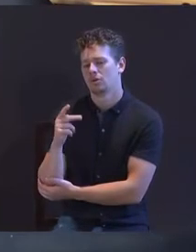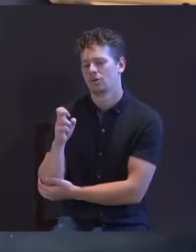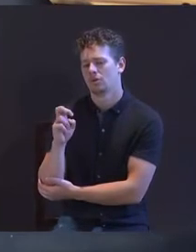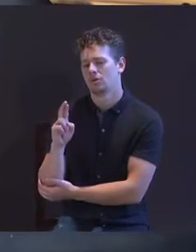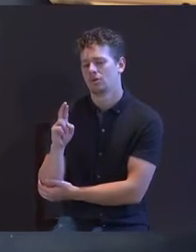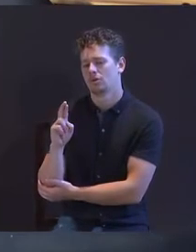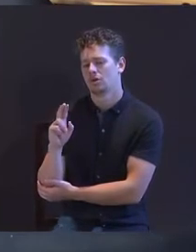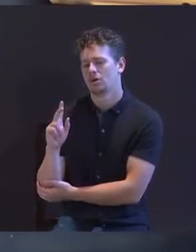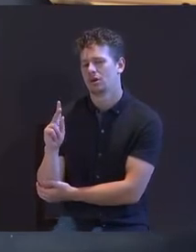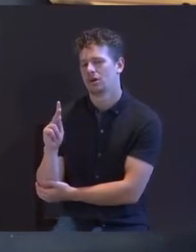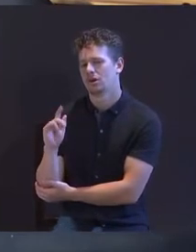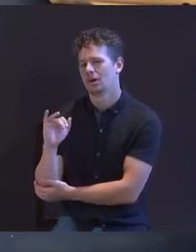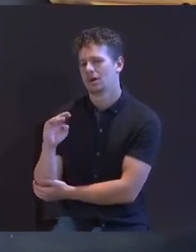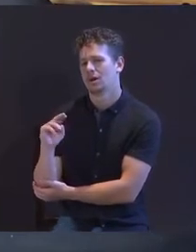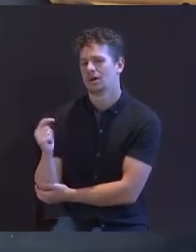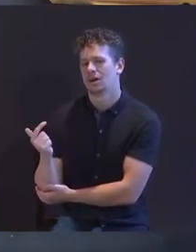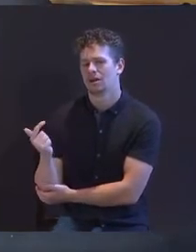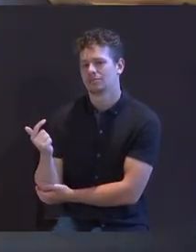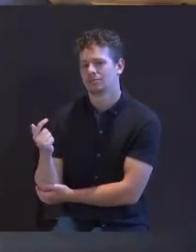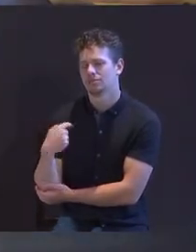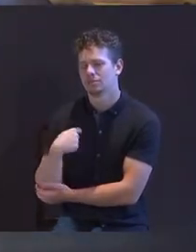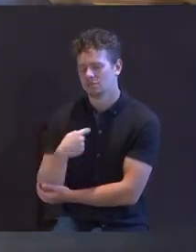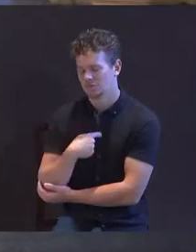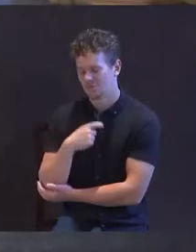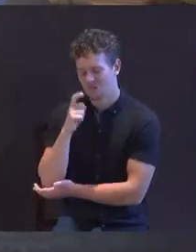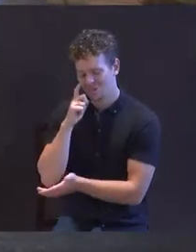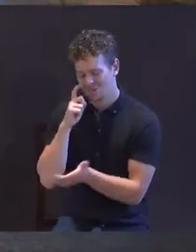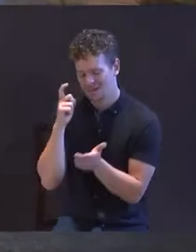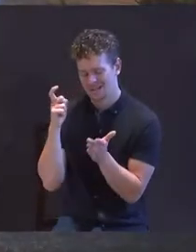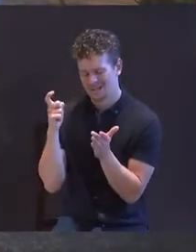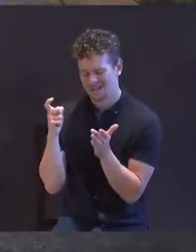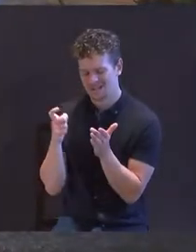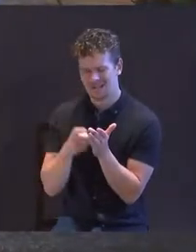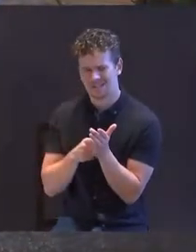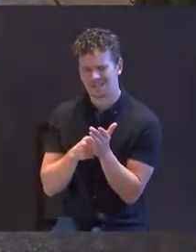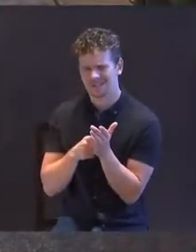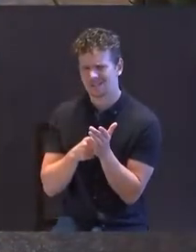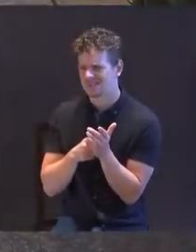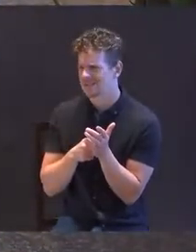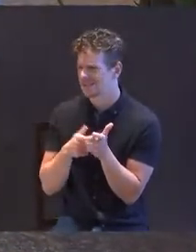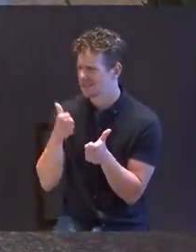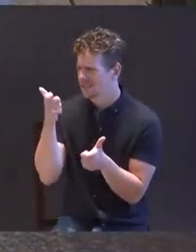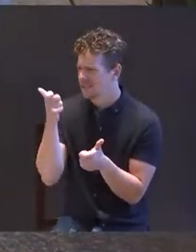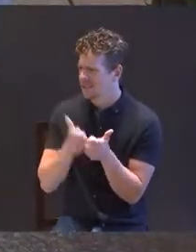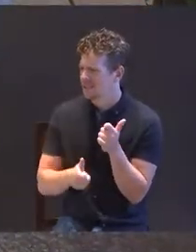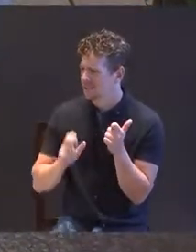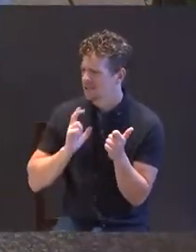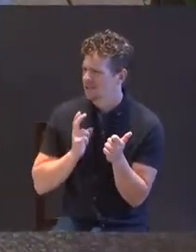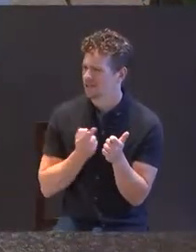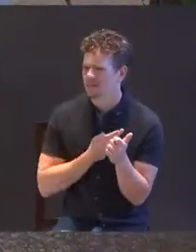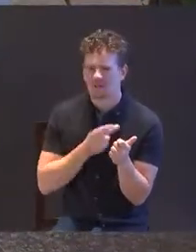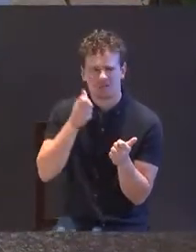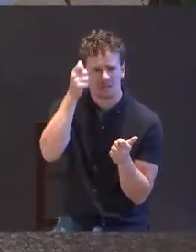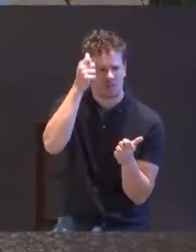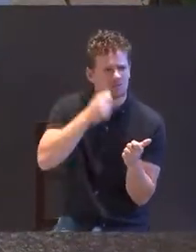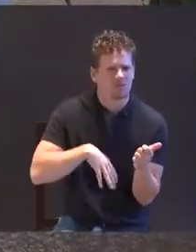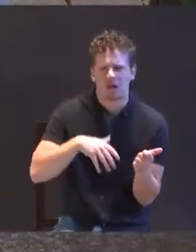and recognize that there are ties between us, all men and